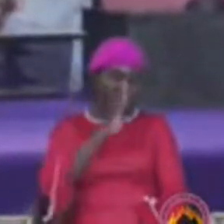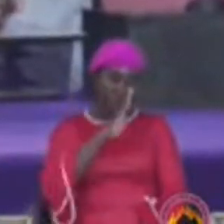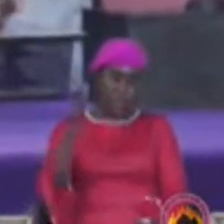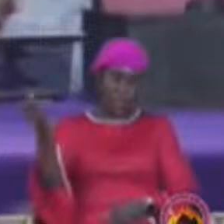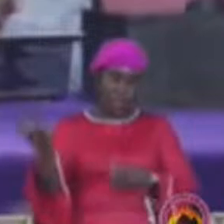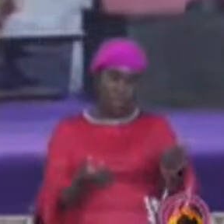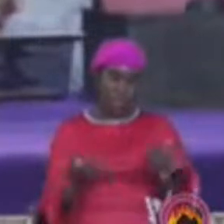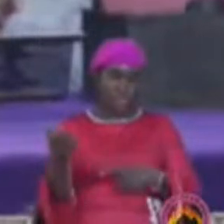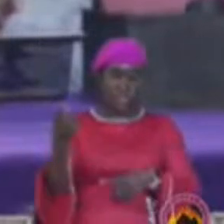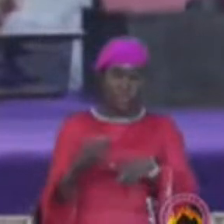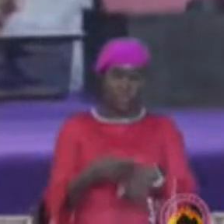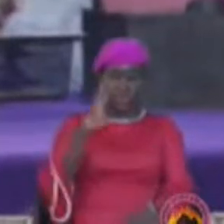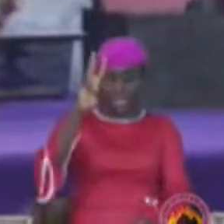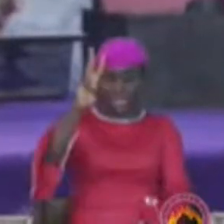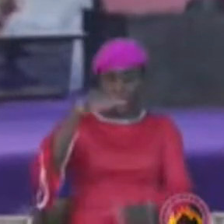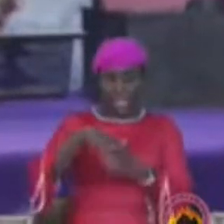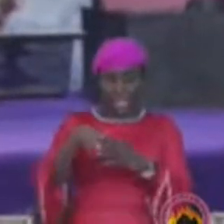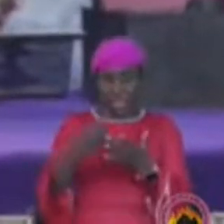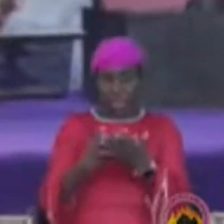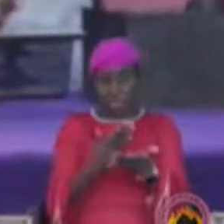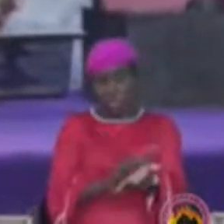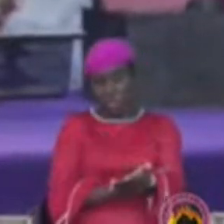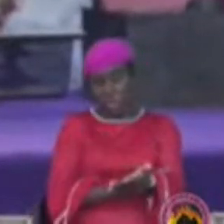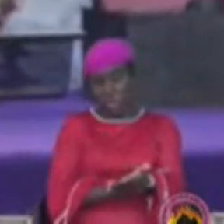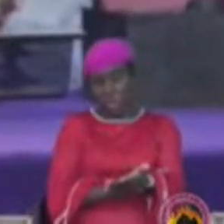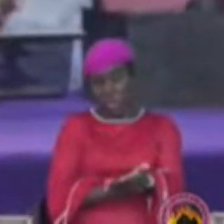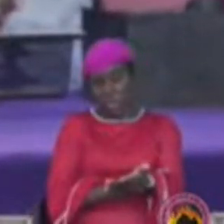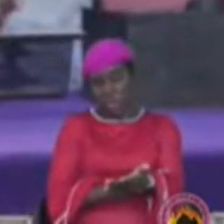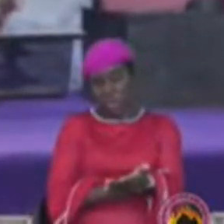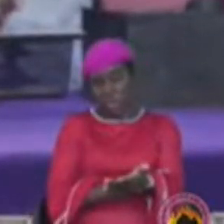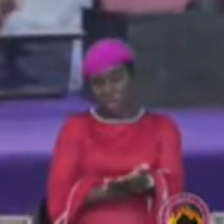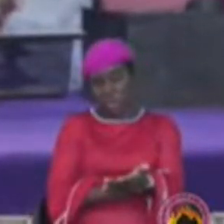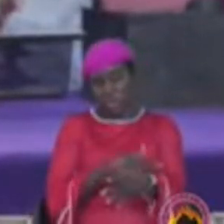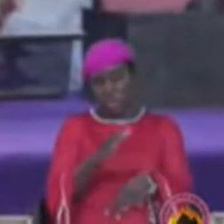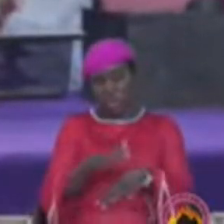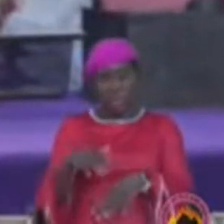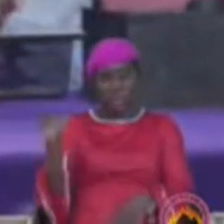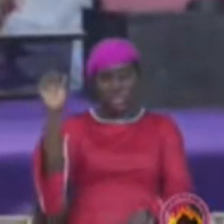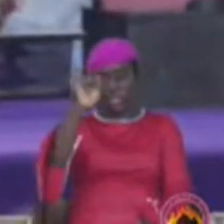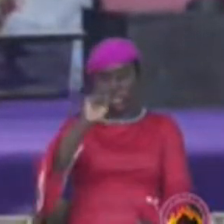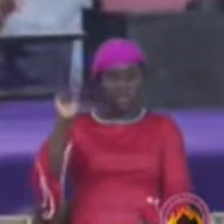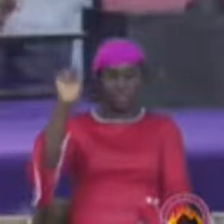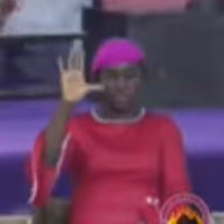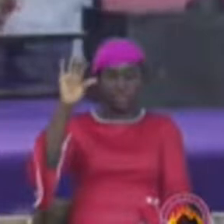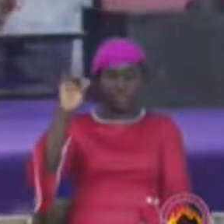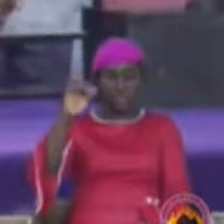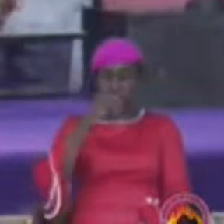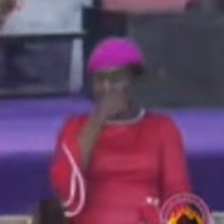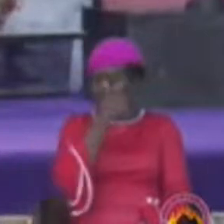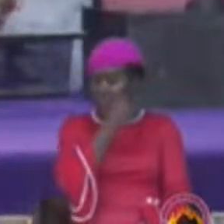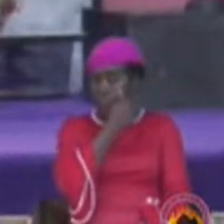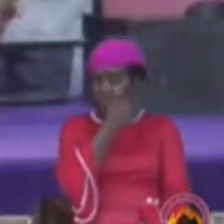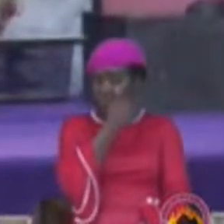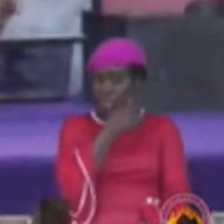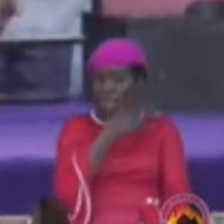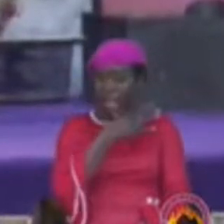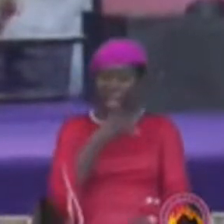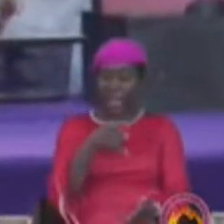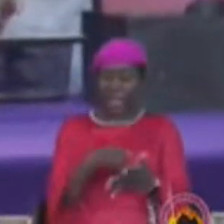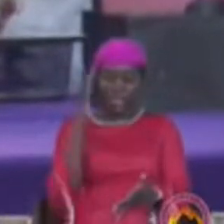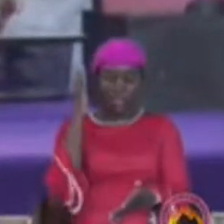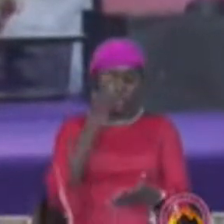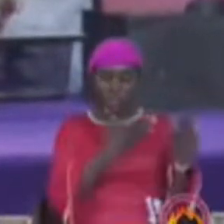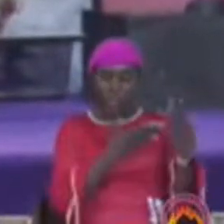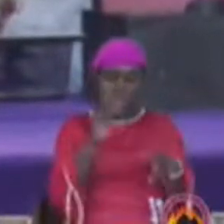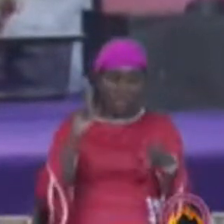from 6 o'clock in the morning on Saturday, 30th March 2024, to convene members to international headquarters and bring them back to